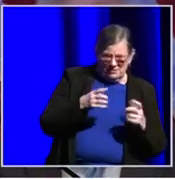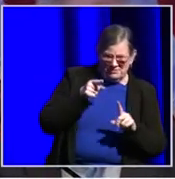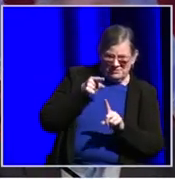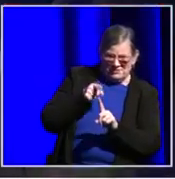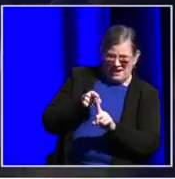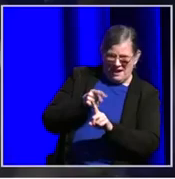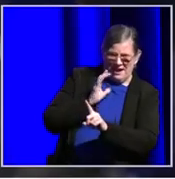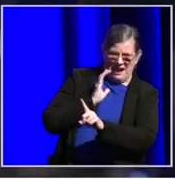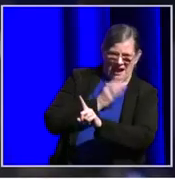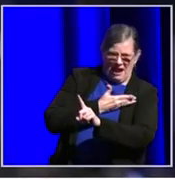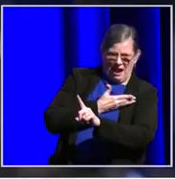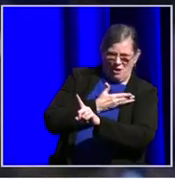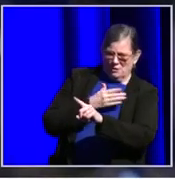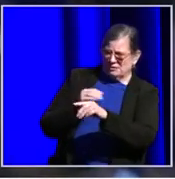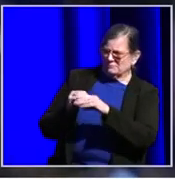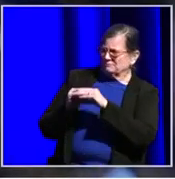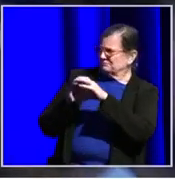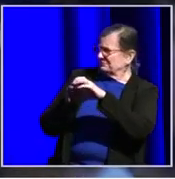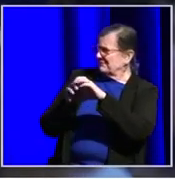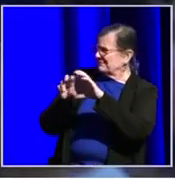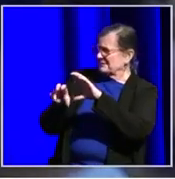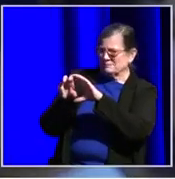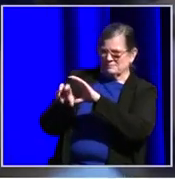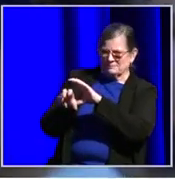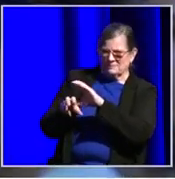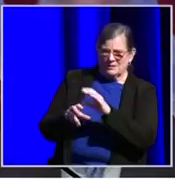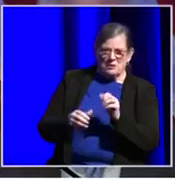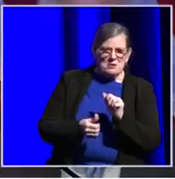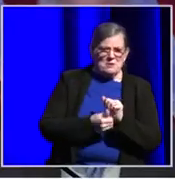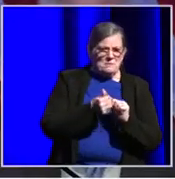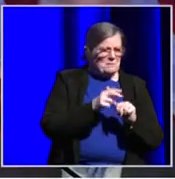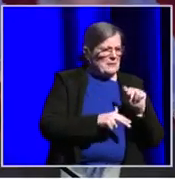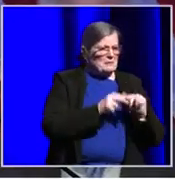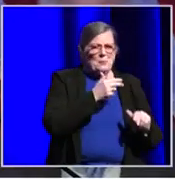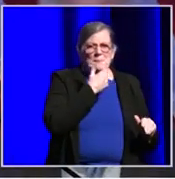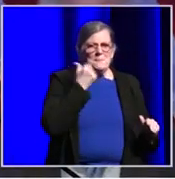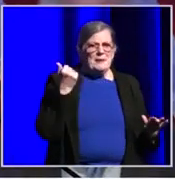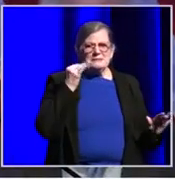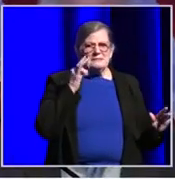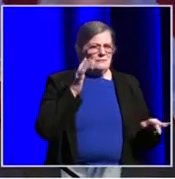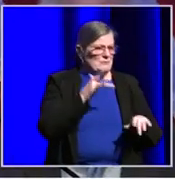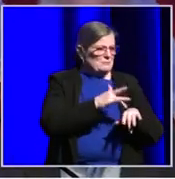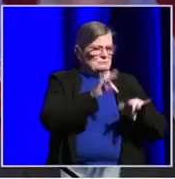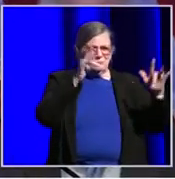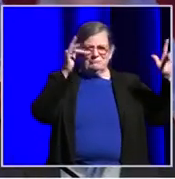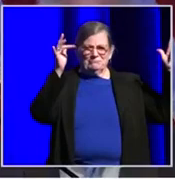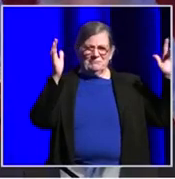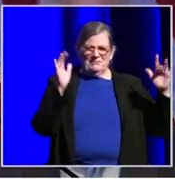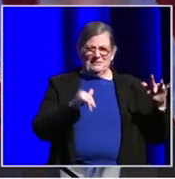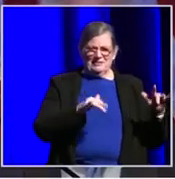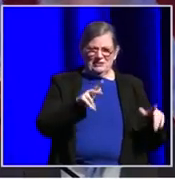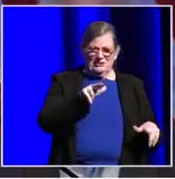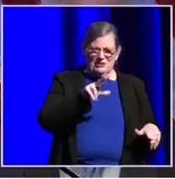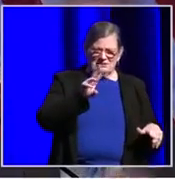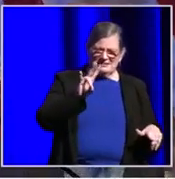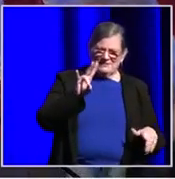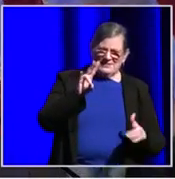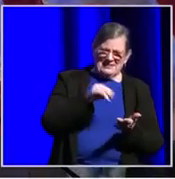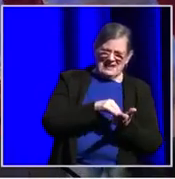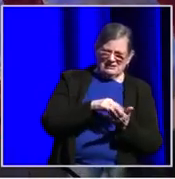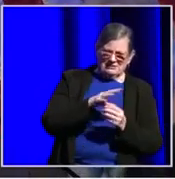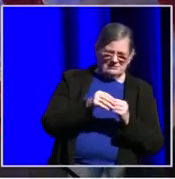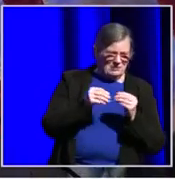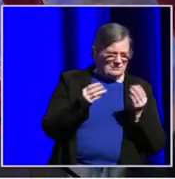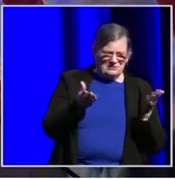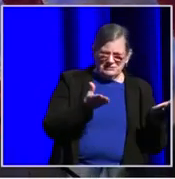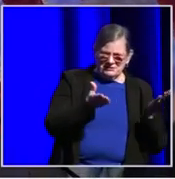We built a team of the best and brightest at DC government, 37,000 public servants who make us